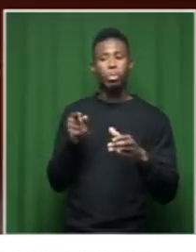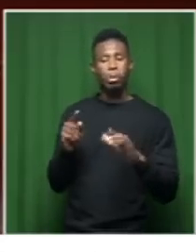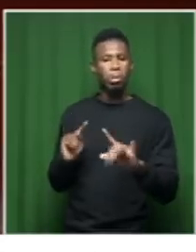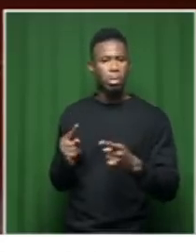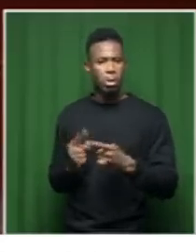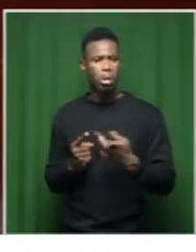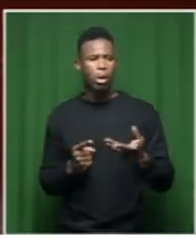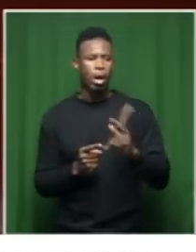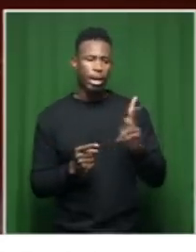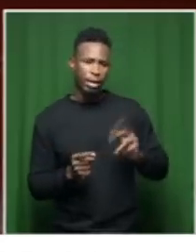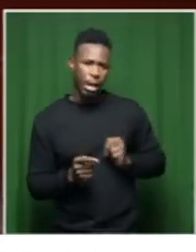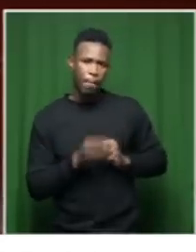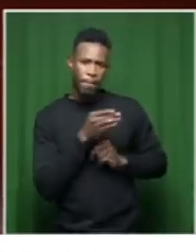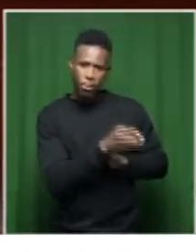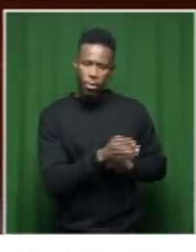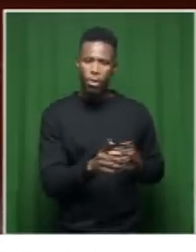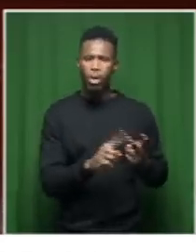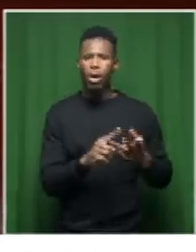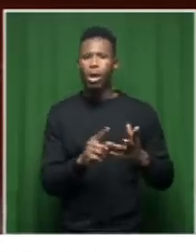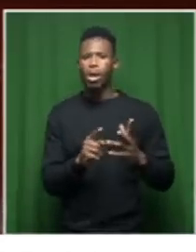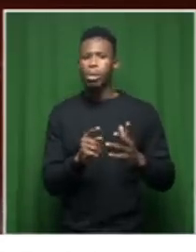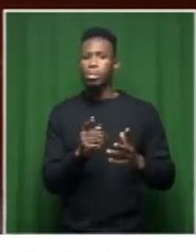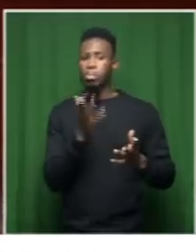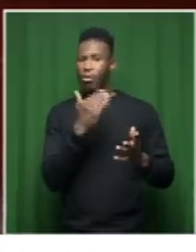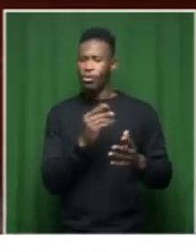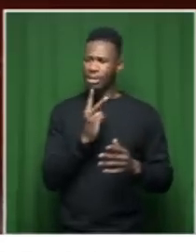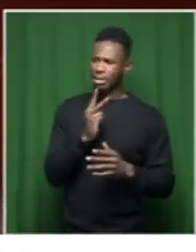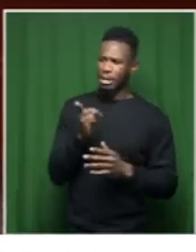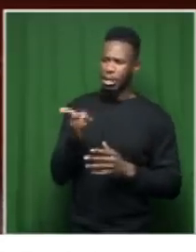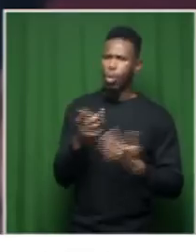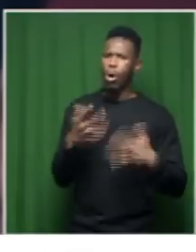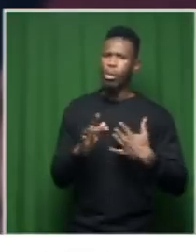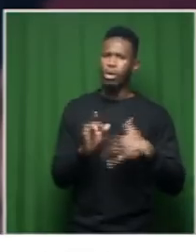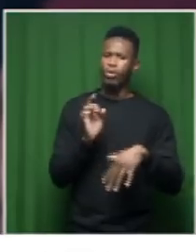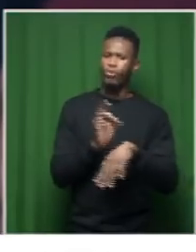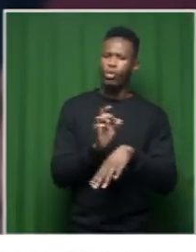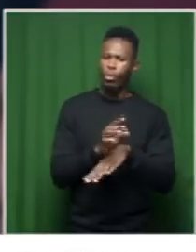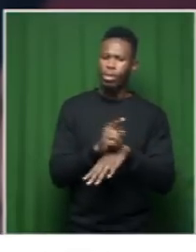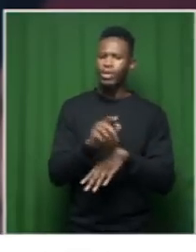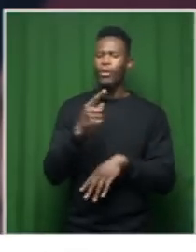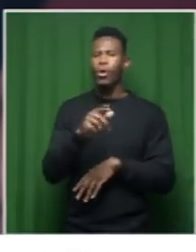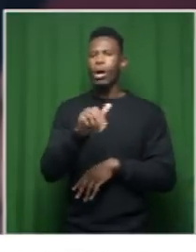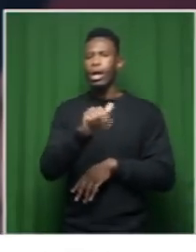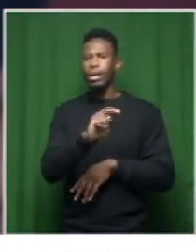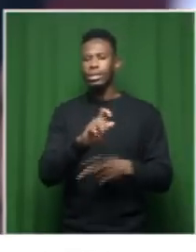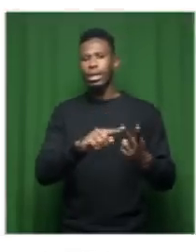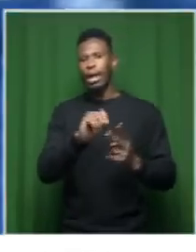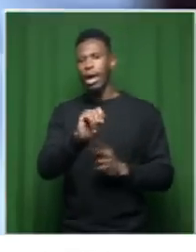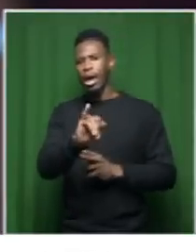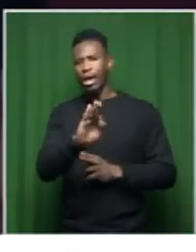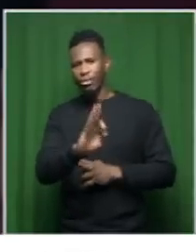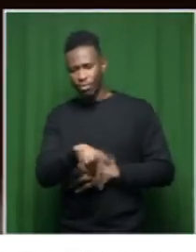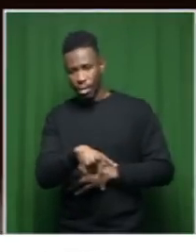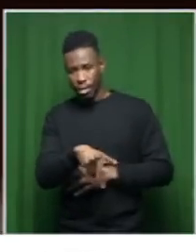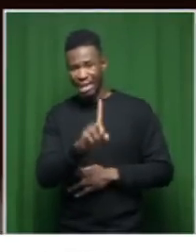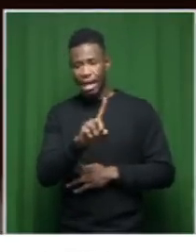in provinces such as KwaZulu-Natal, traditionally seen as a sphere of influence for the ANC and IFP. Ironically,